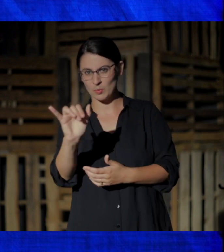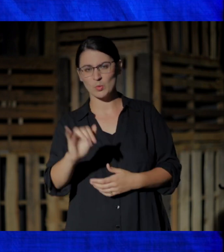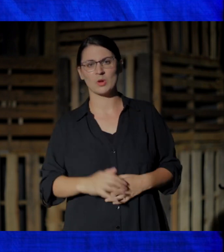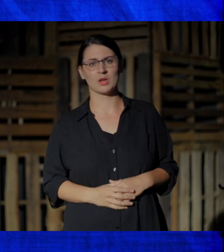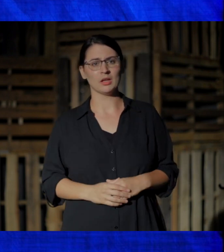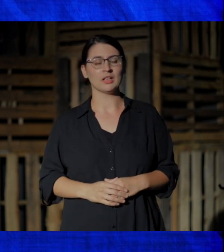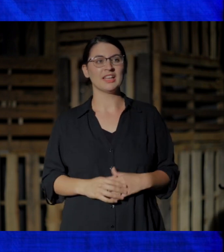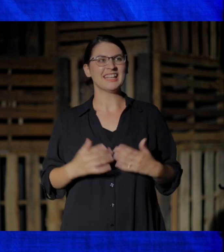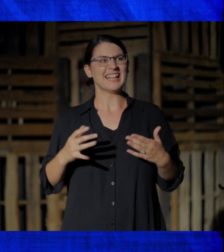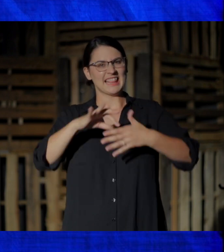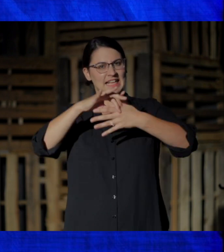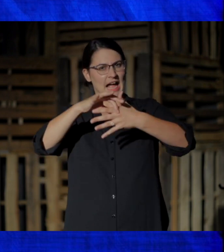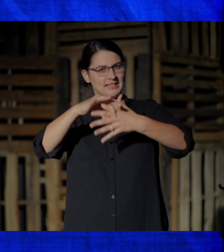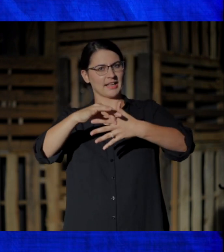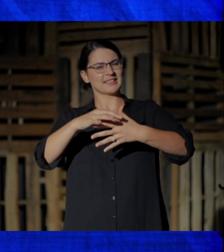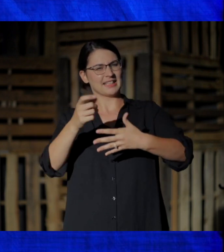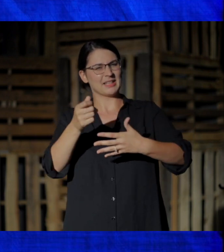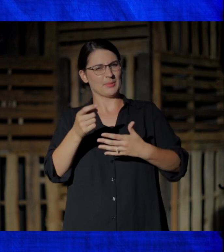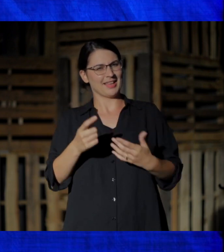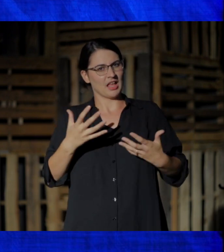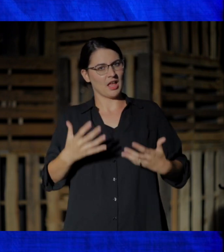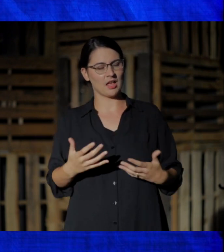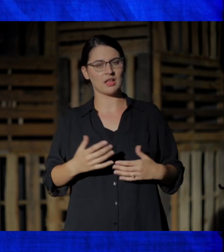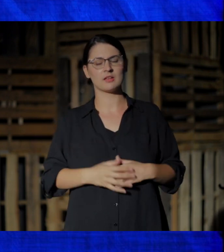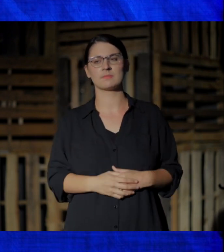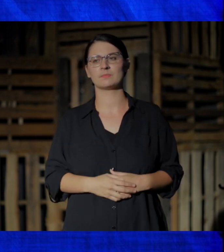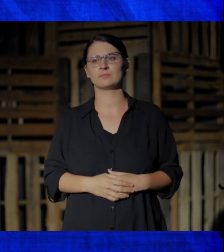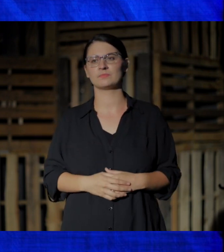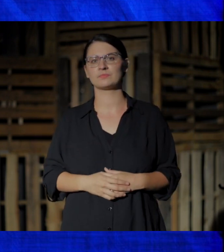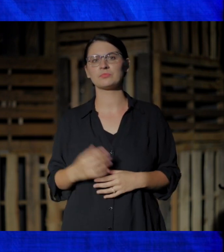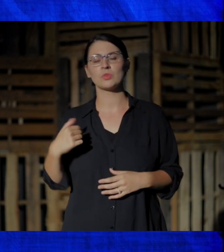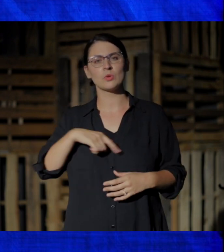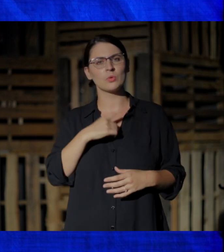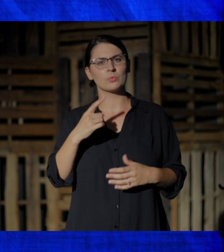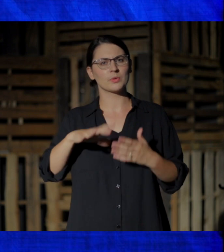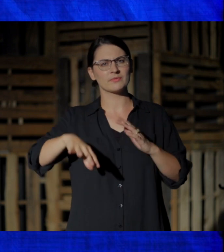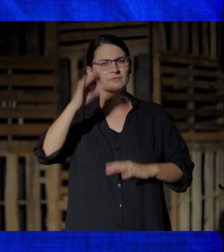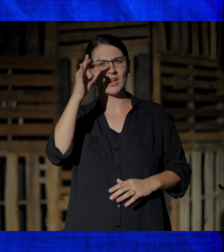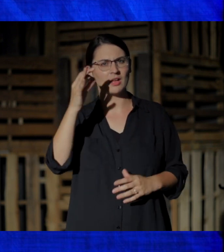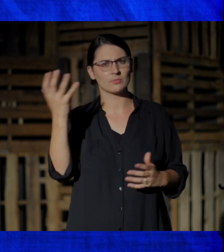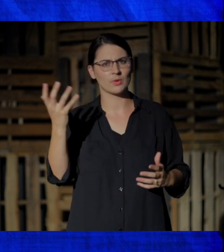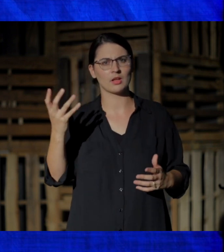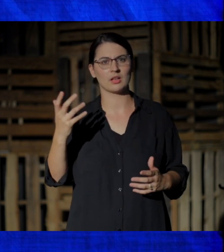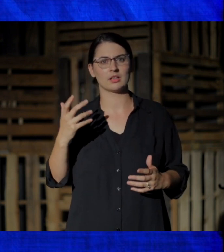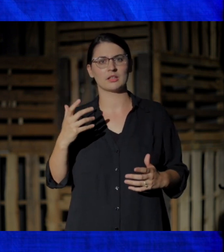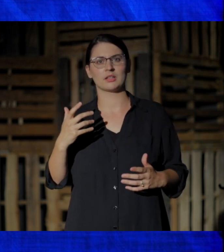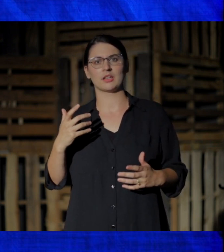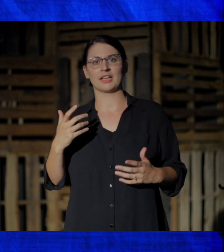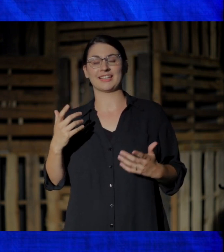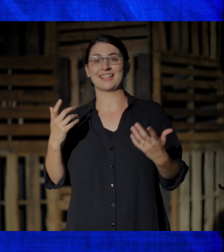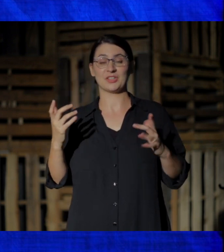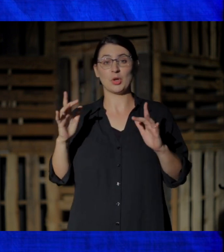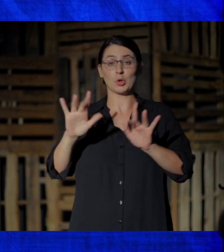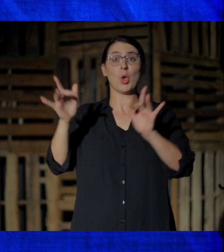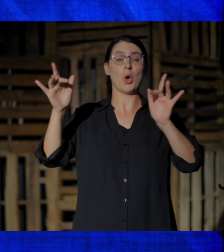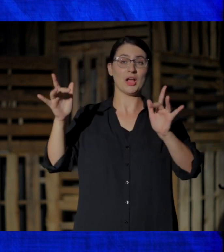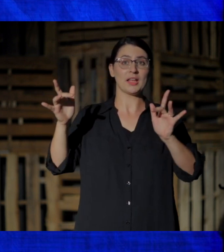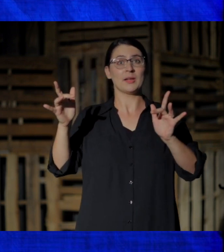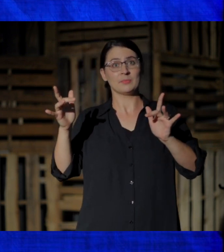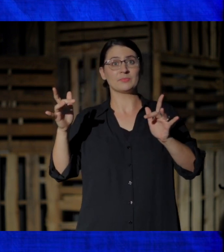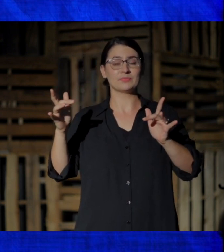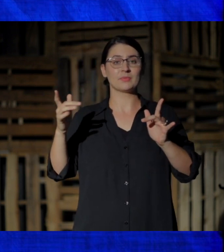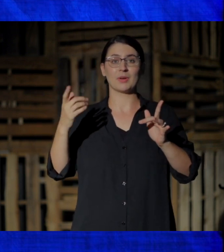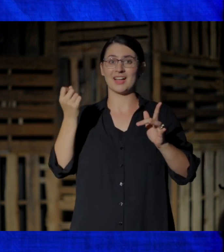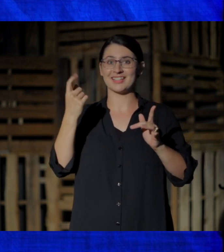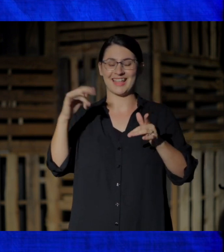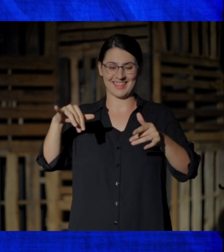At least the context of the subject is, because what we're going to find in this, what we're going to see, is not heavy at all. It's glorious, but it's in the context of something